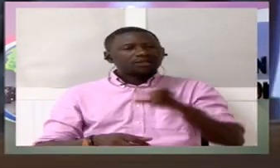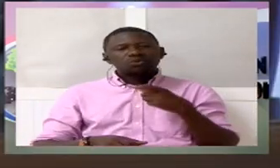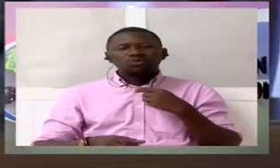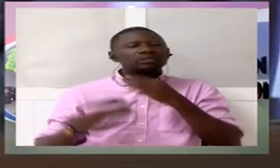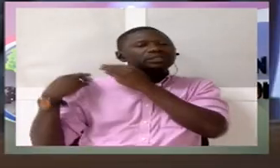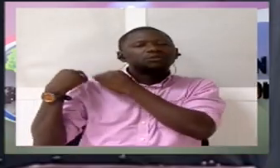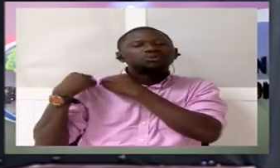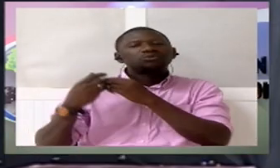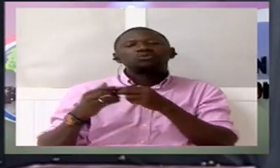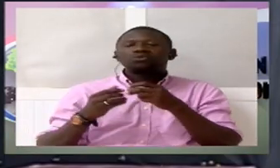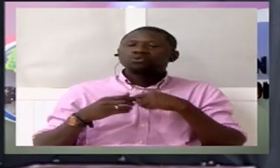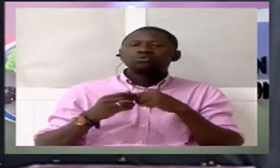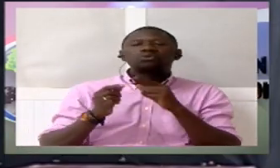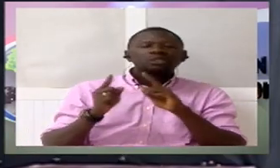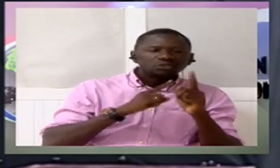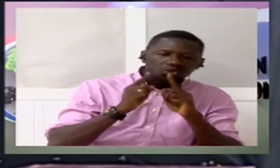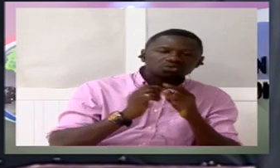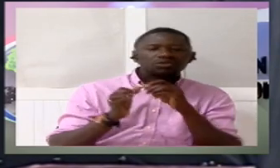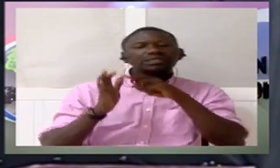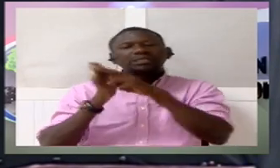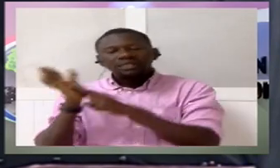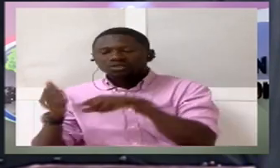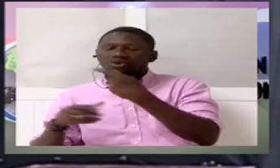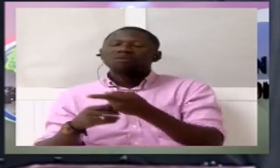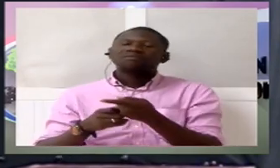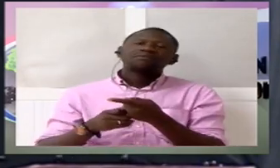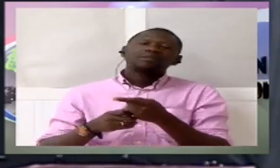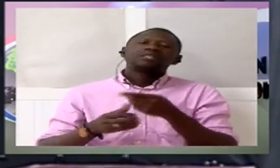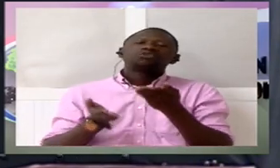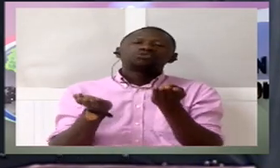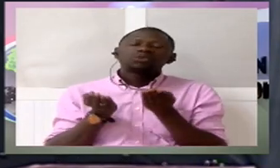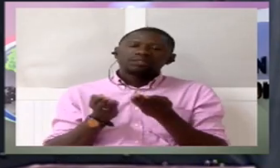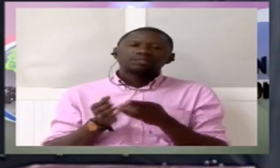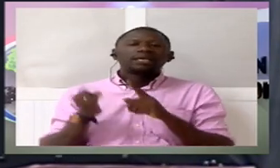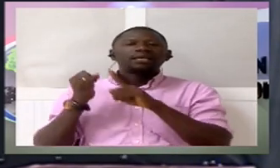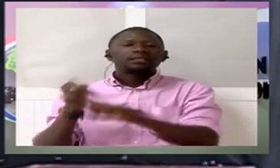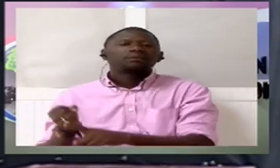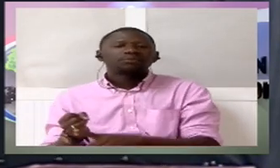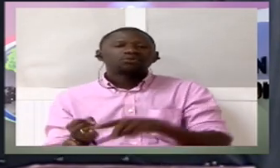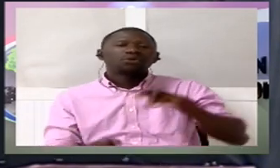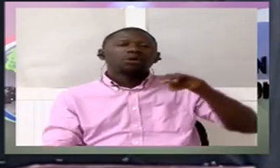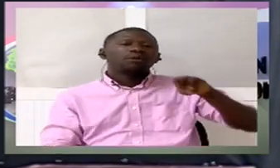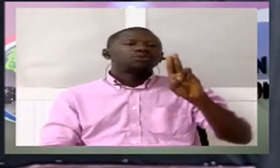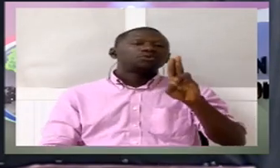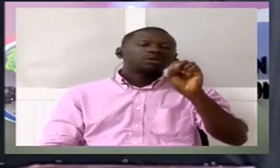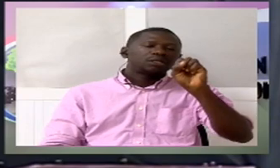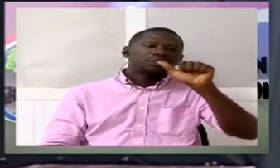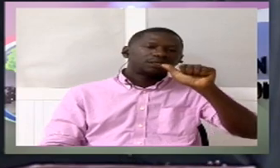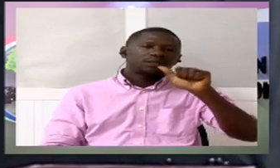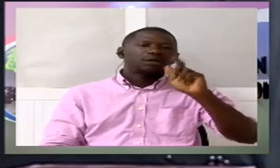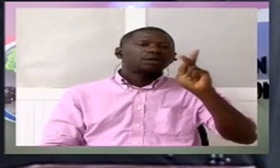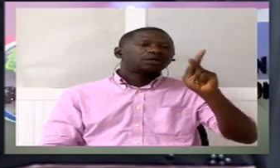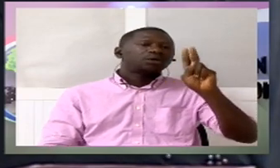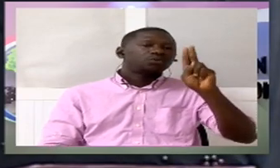students. Menketa Musa Akusati. One like Musa Akusa. Foreign Affairs Minister in